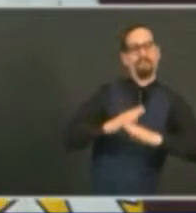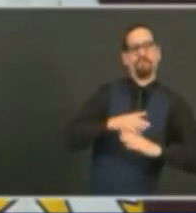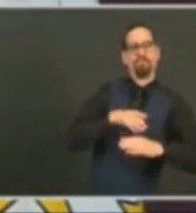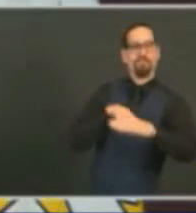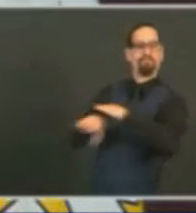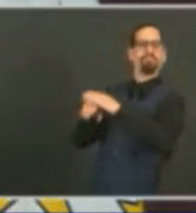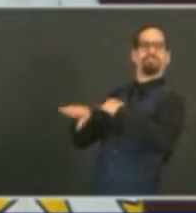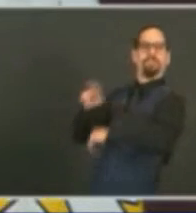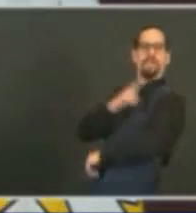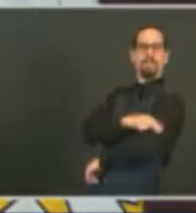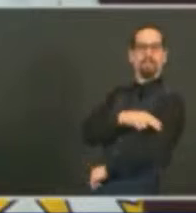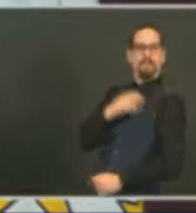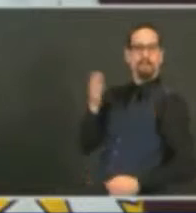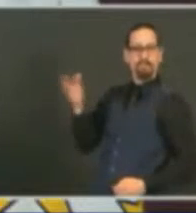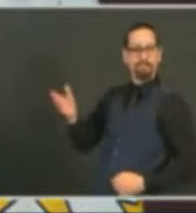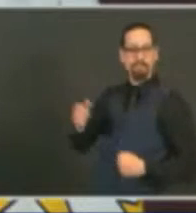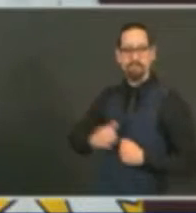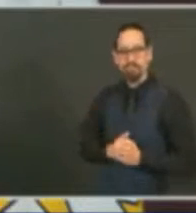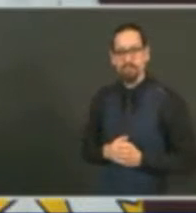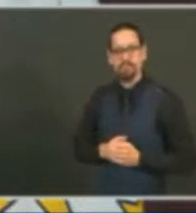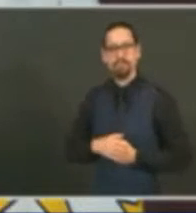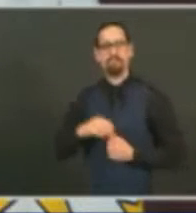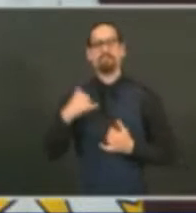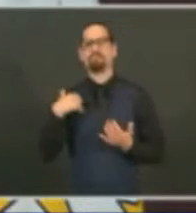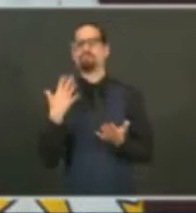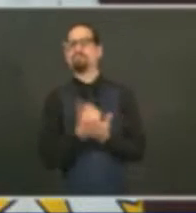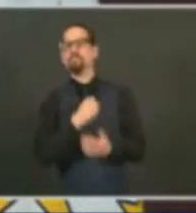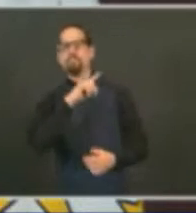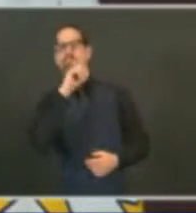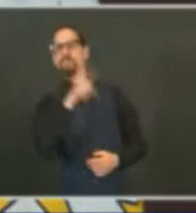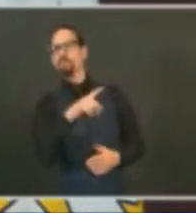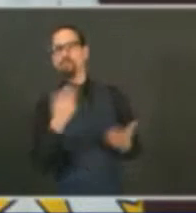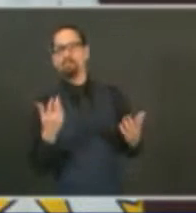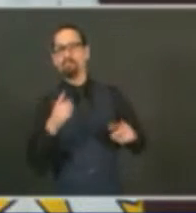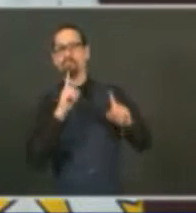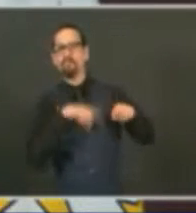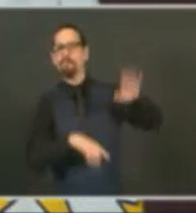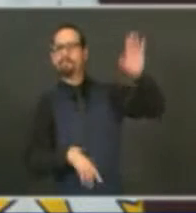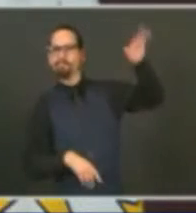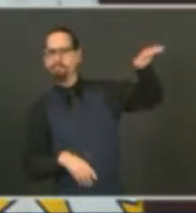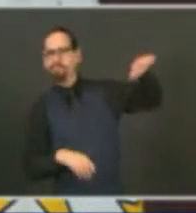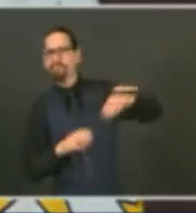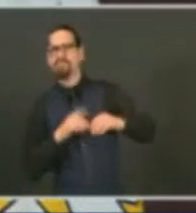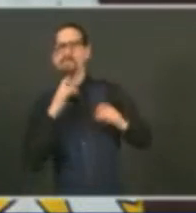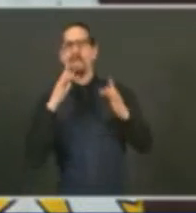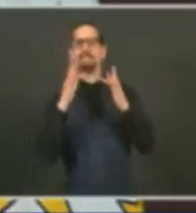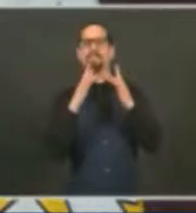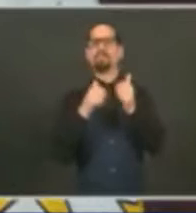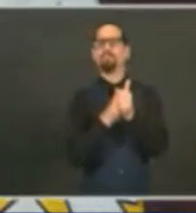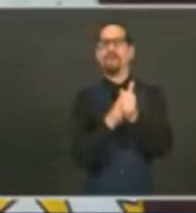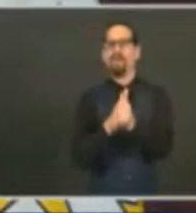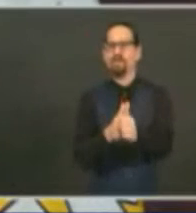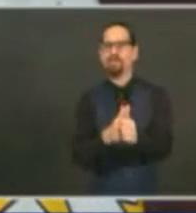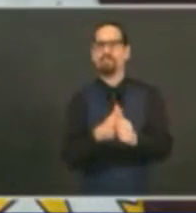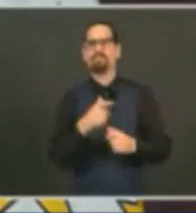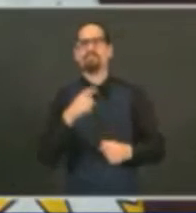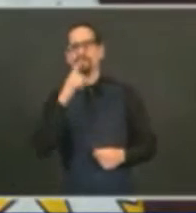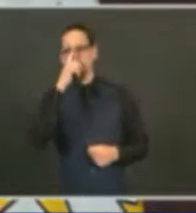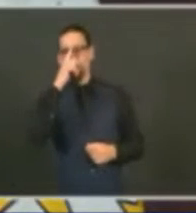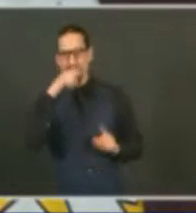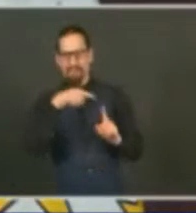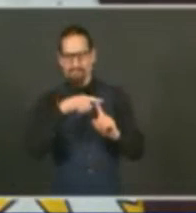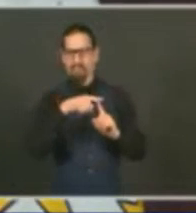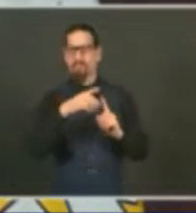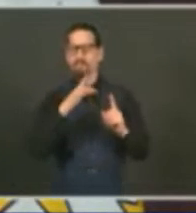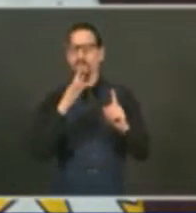get us started with questions. Paint a picture for us of where we're at in contact tracing right now, and kind of